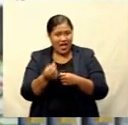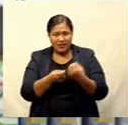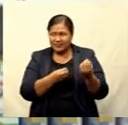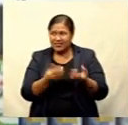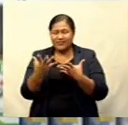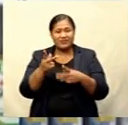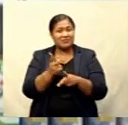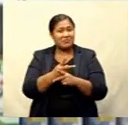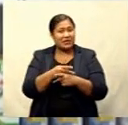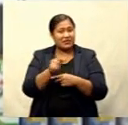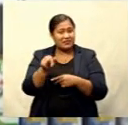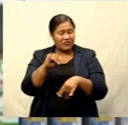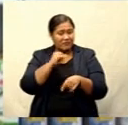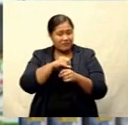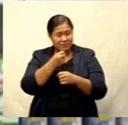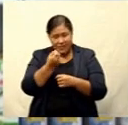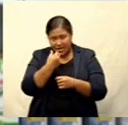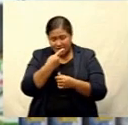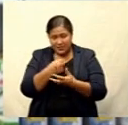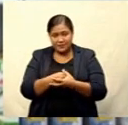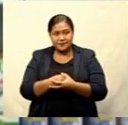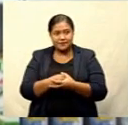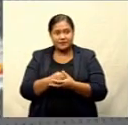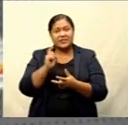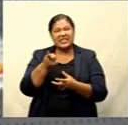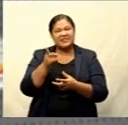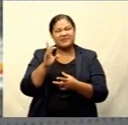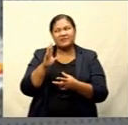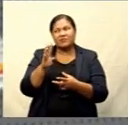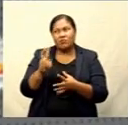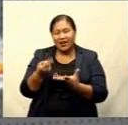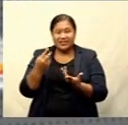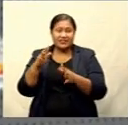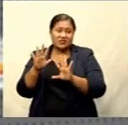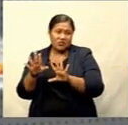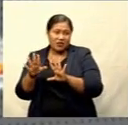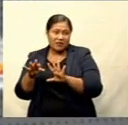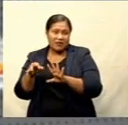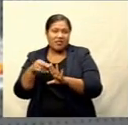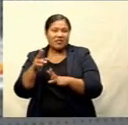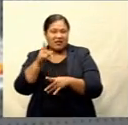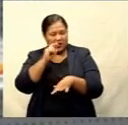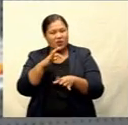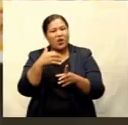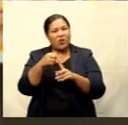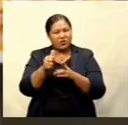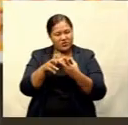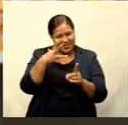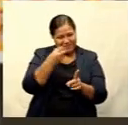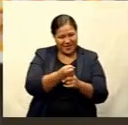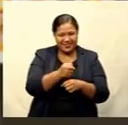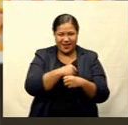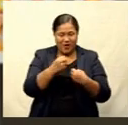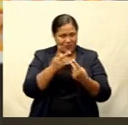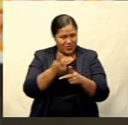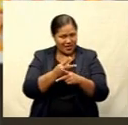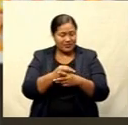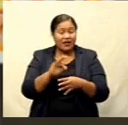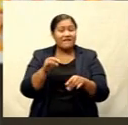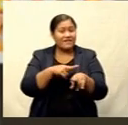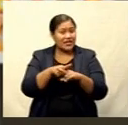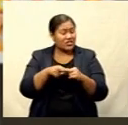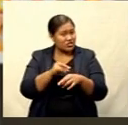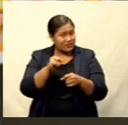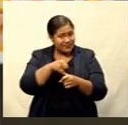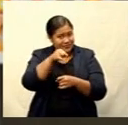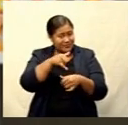of medications, and if any one of these is affected, it has a knock-on effect down the line in the production. The Fiji pharmaceutical